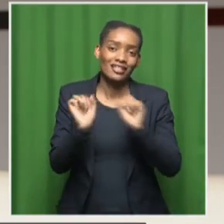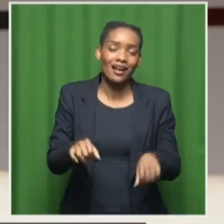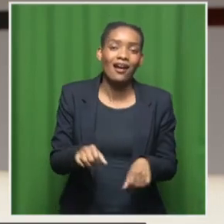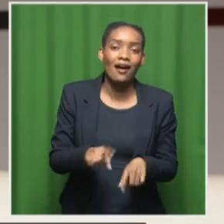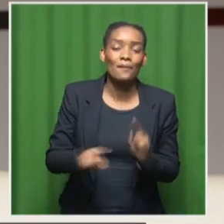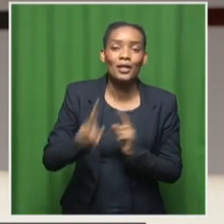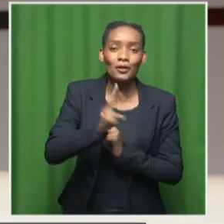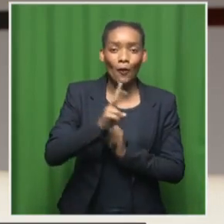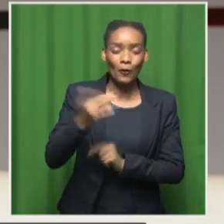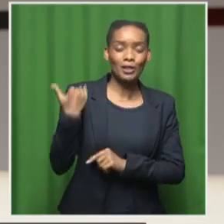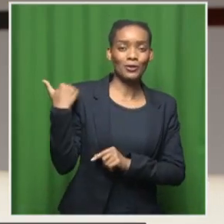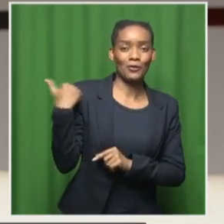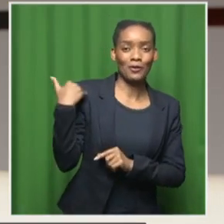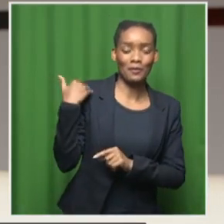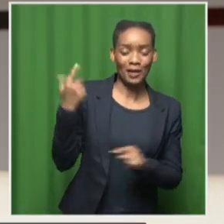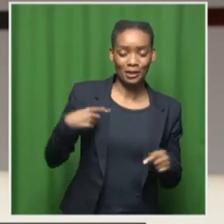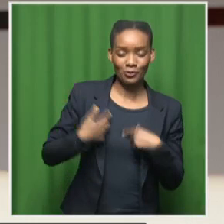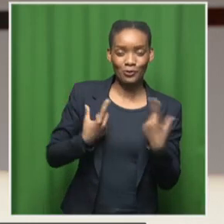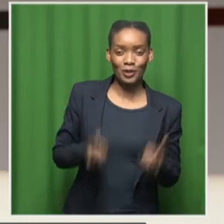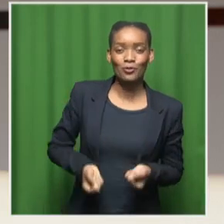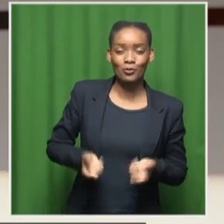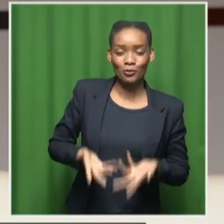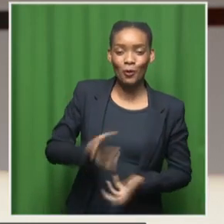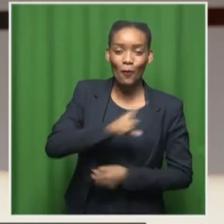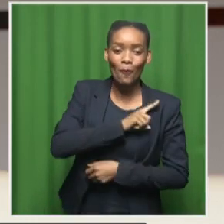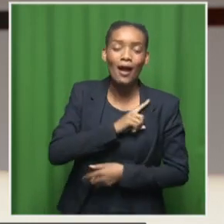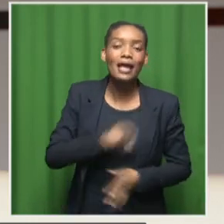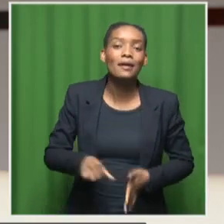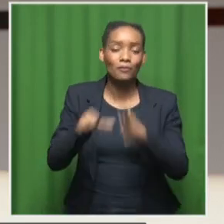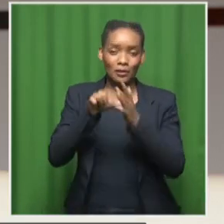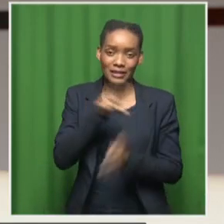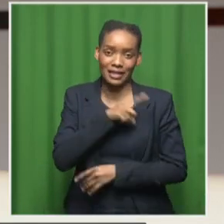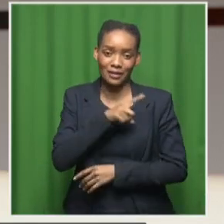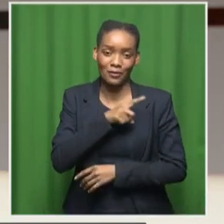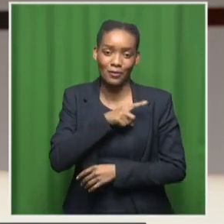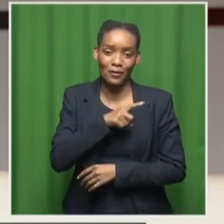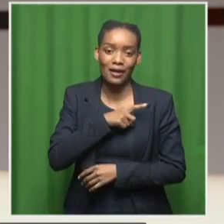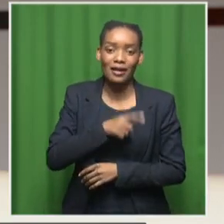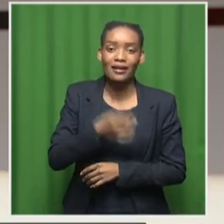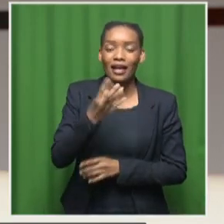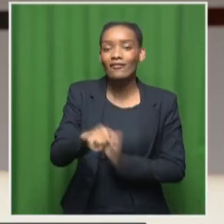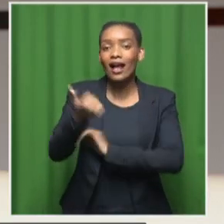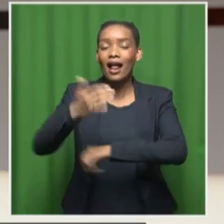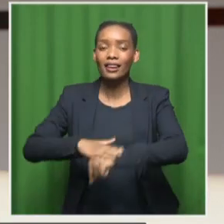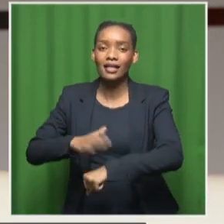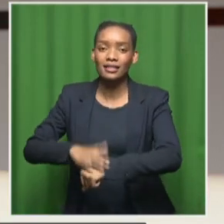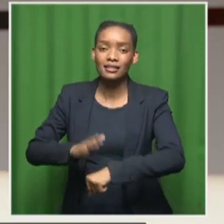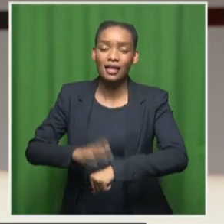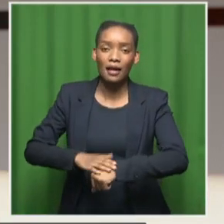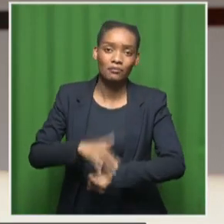reminds us why we're doing this and why it's so important. And then obviously there are other moments where we have